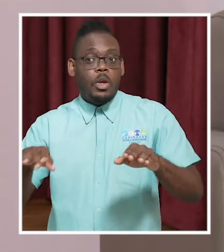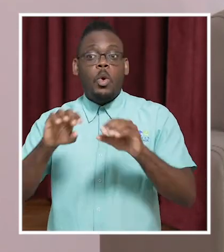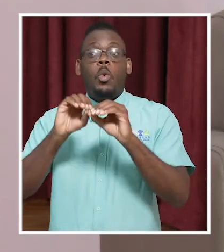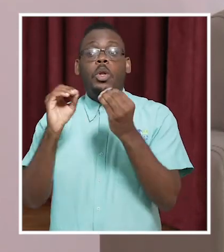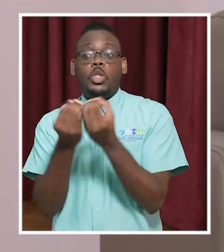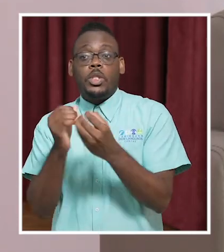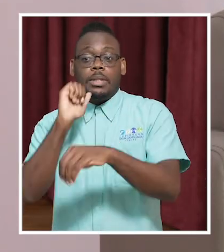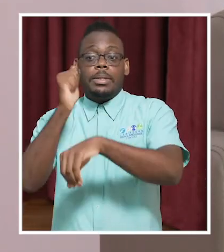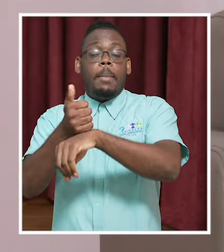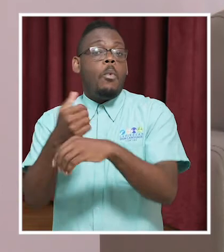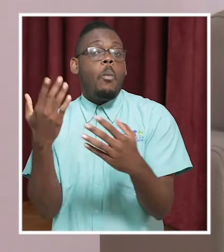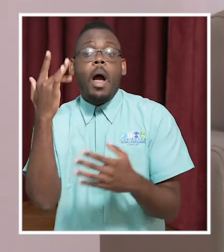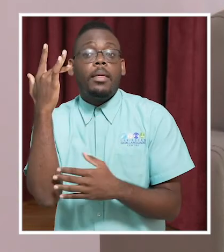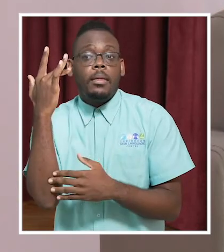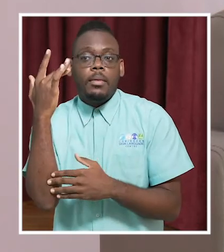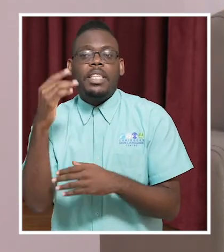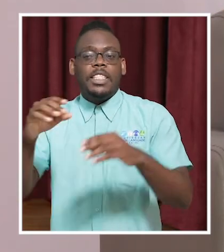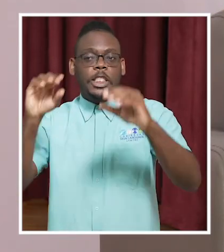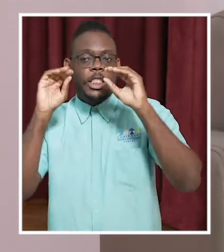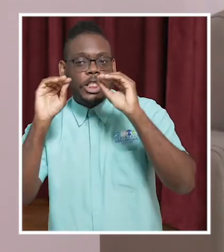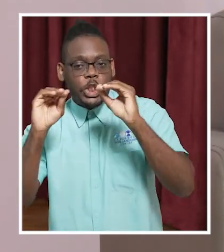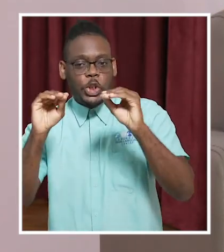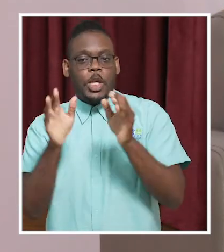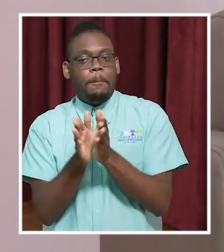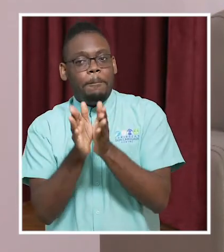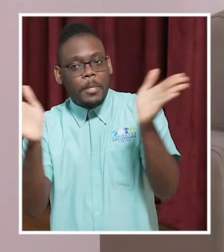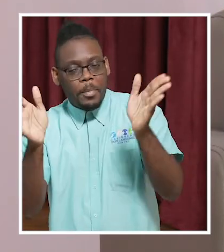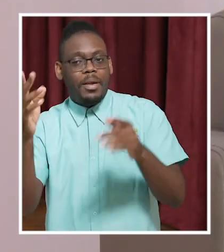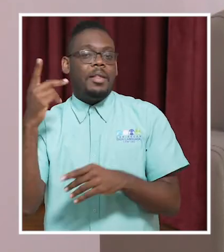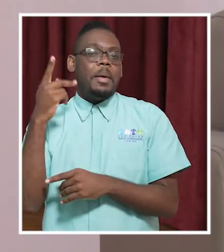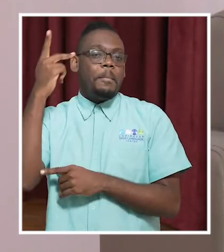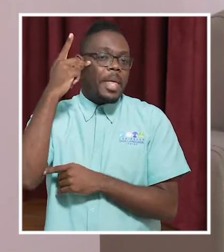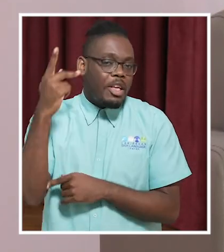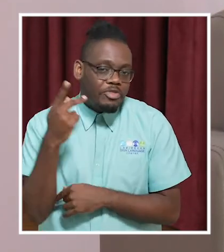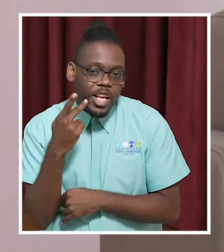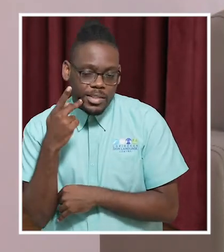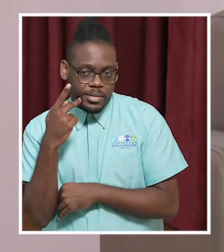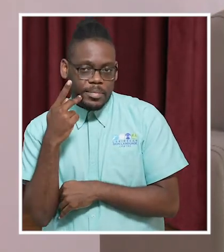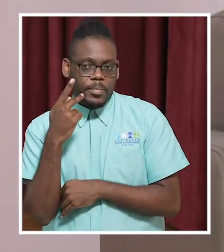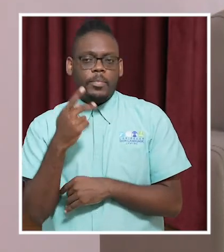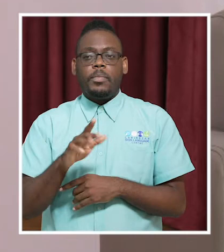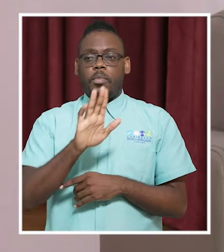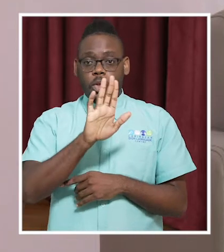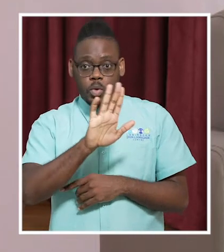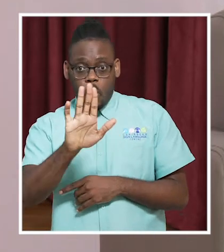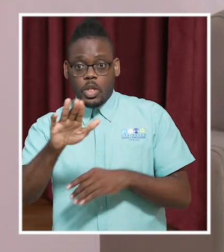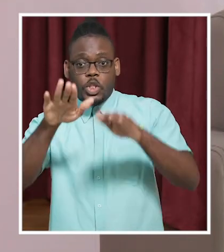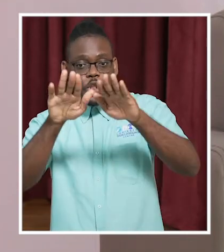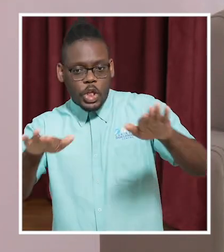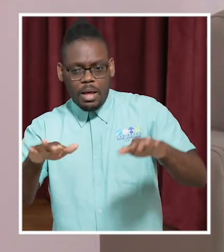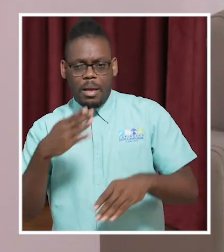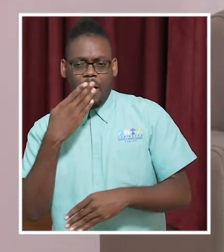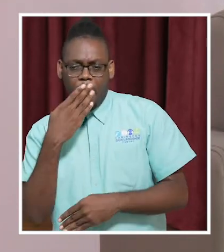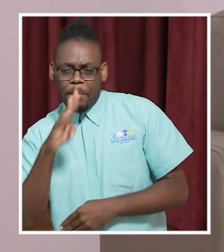and parents, so that parents would be aware that the child is not bad and behaving,